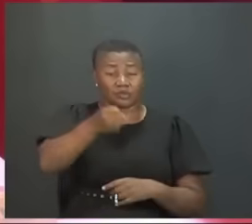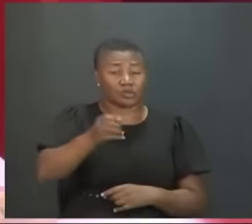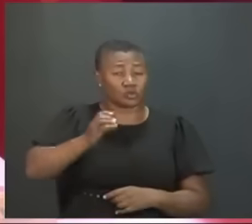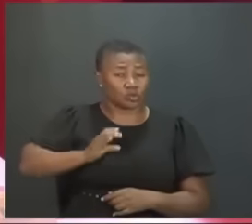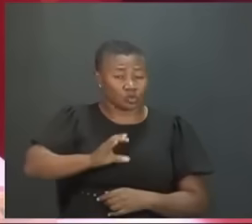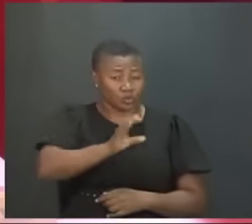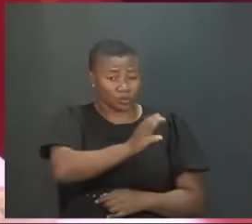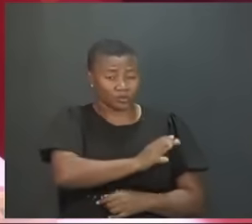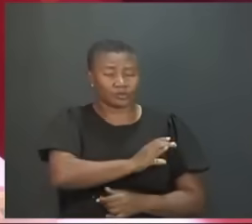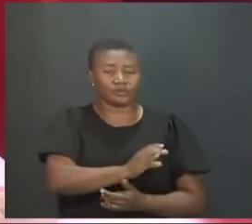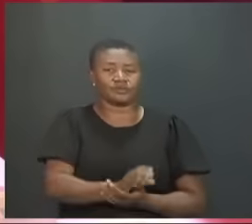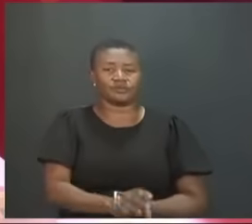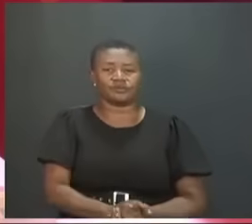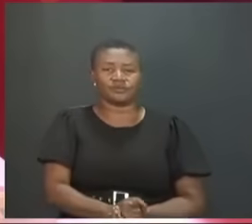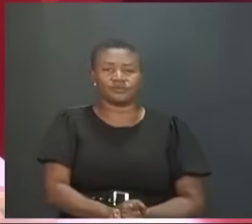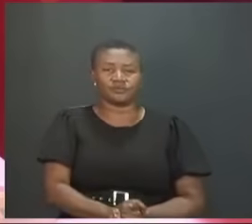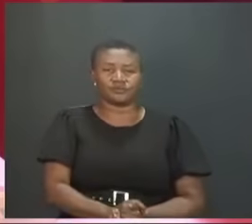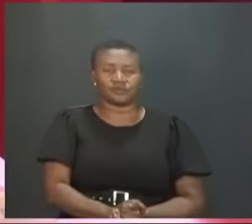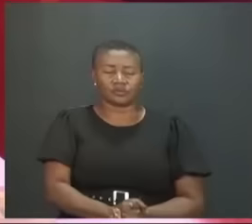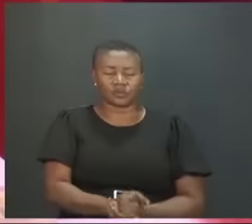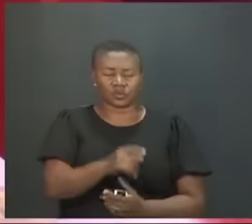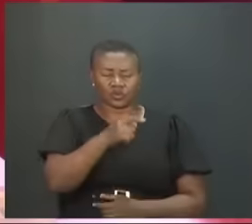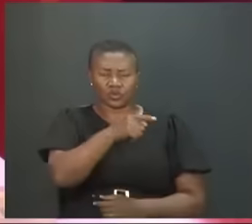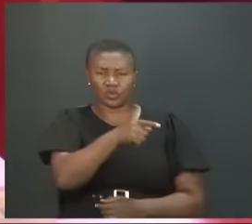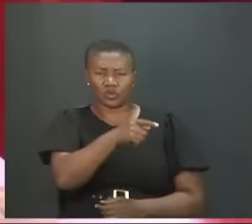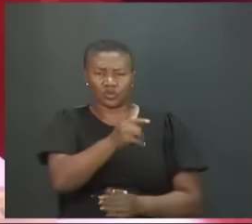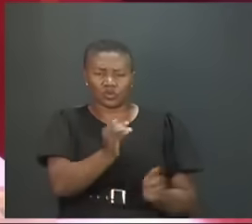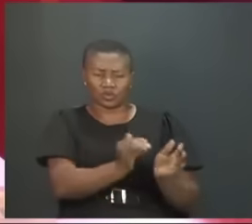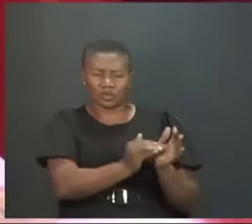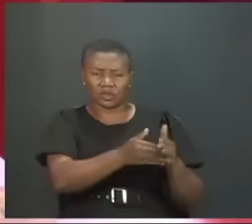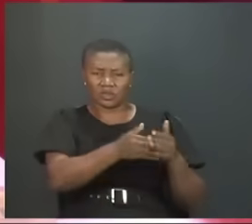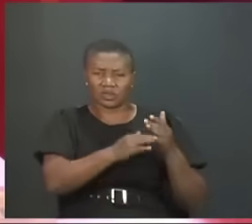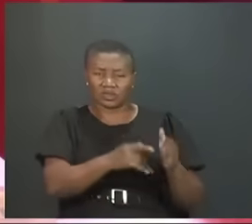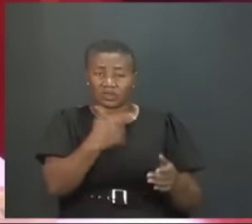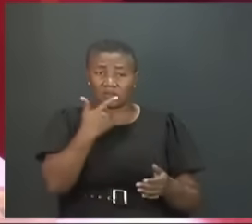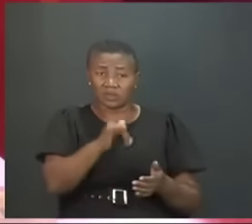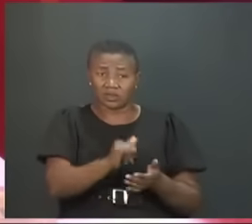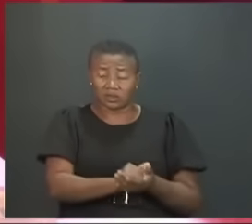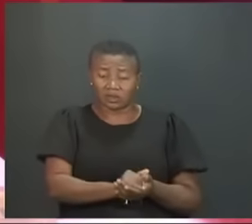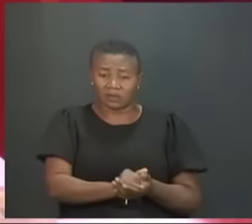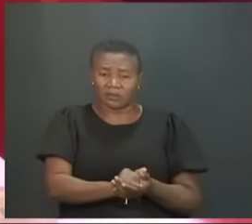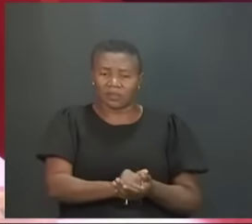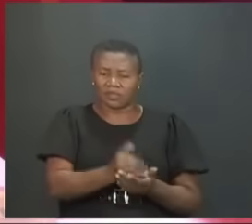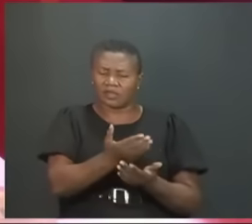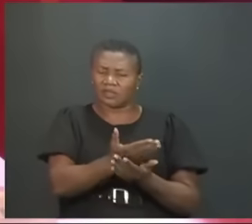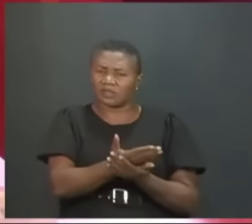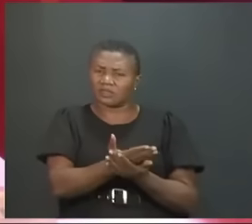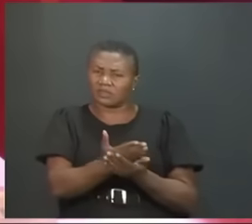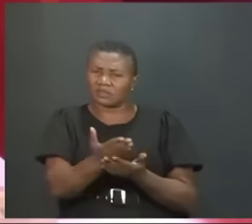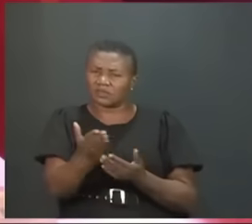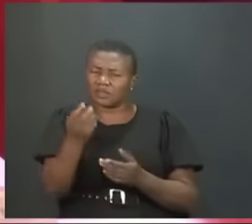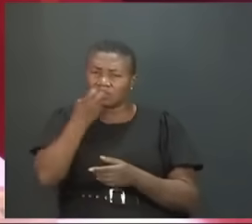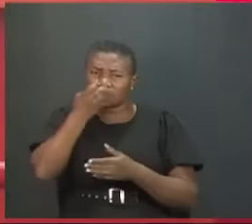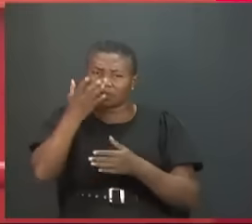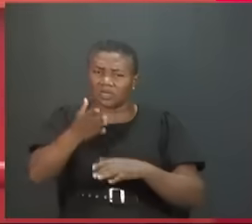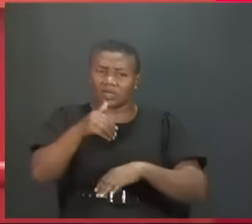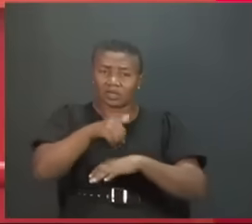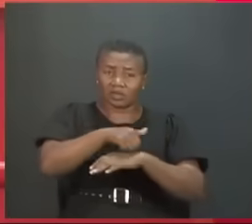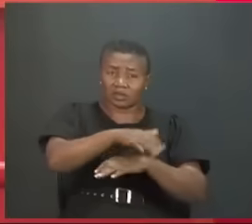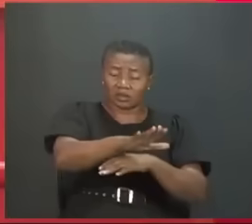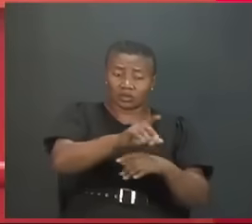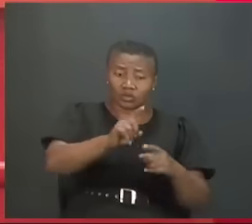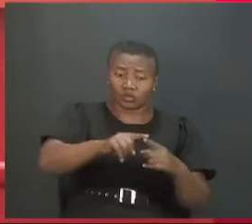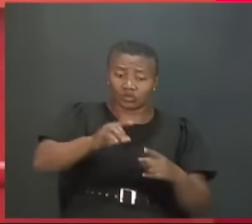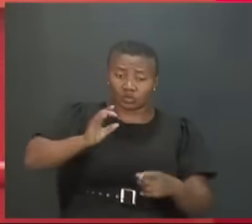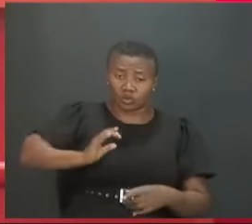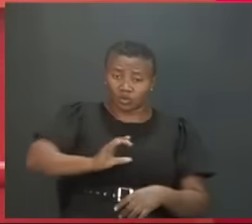this instance, you are saying that a referral that has been made by the Speaker to a committee of